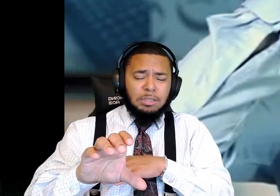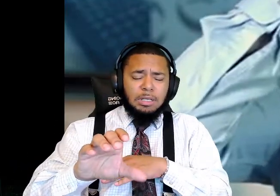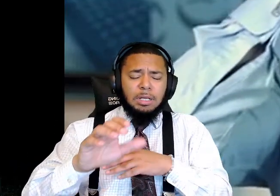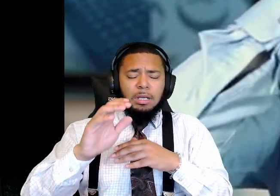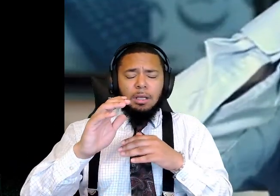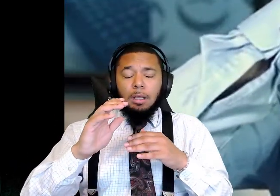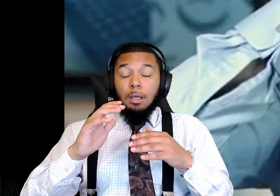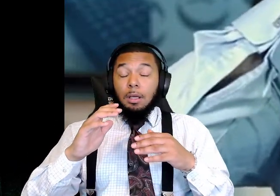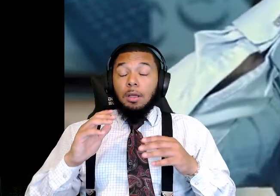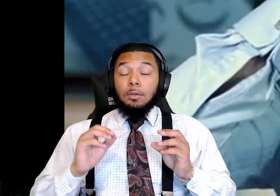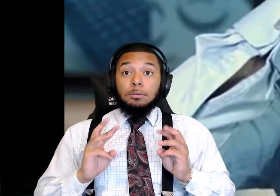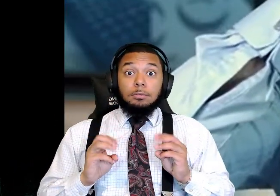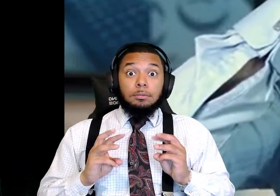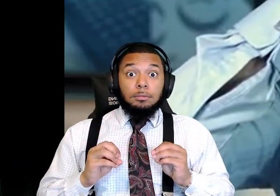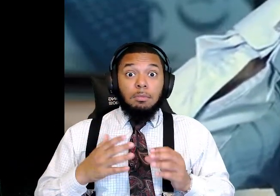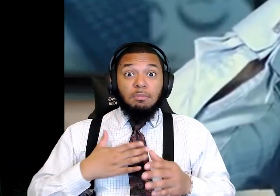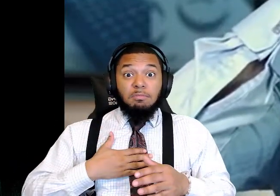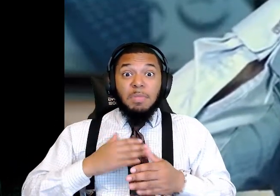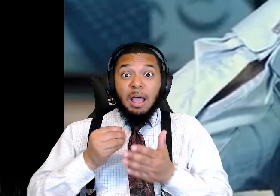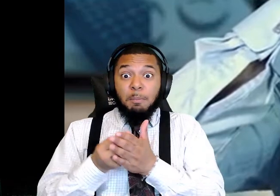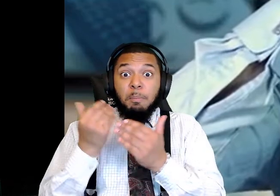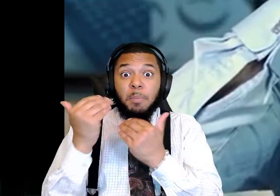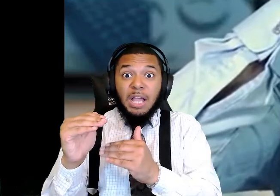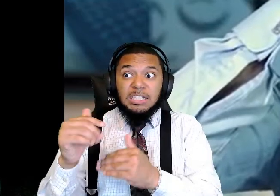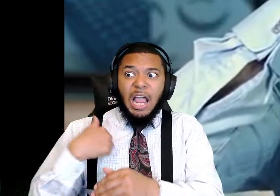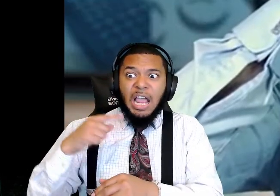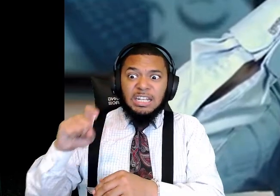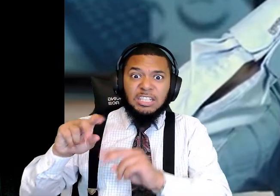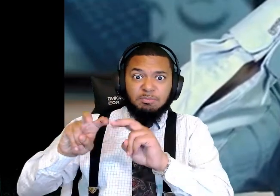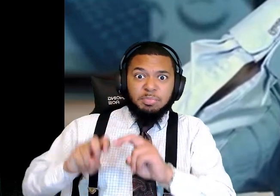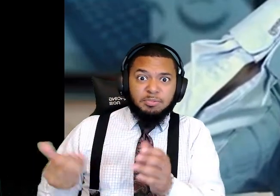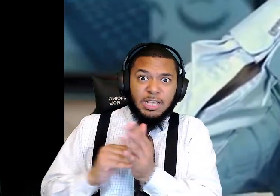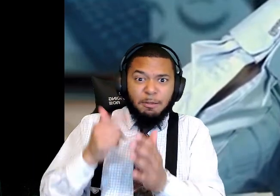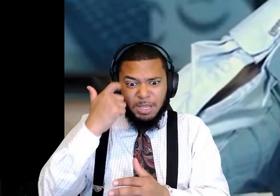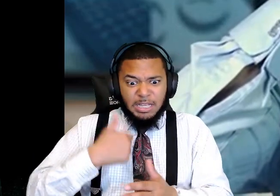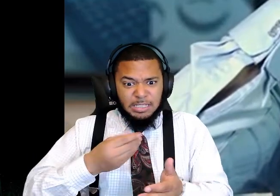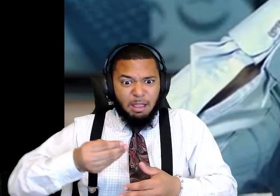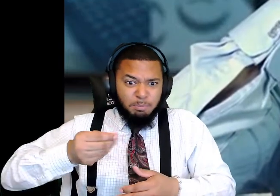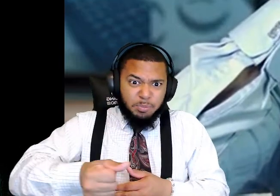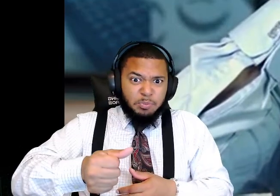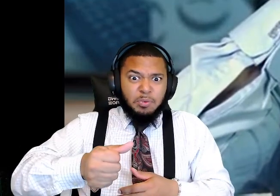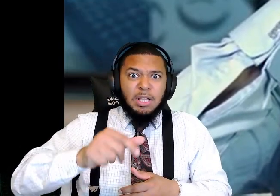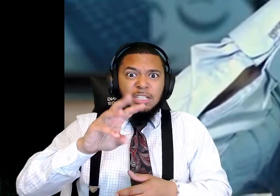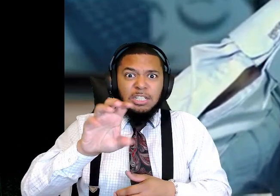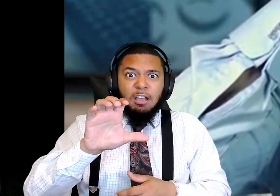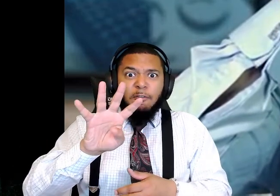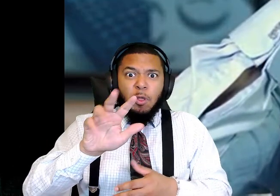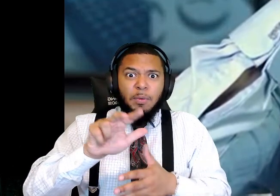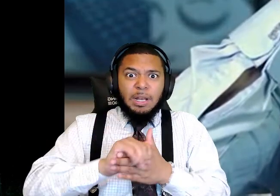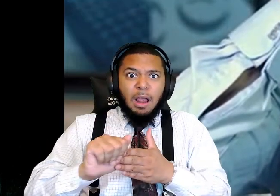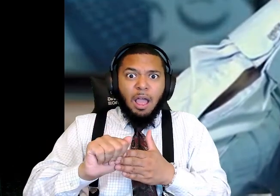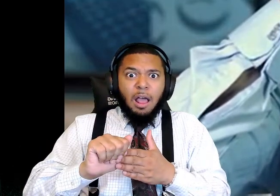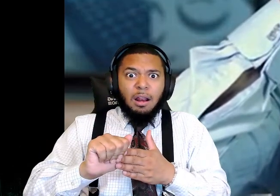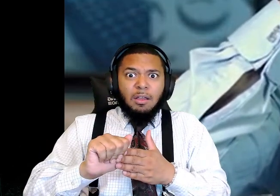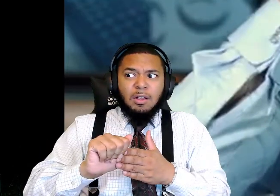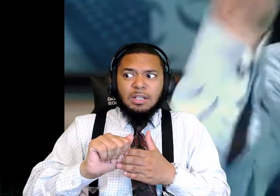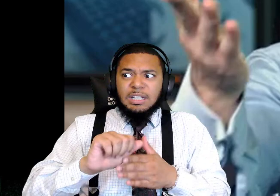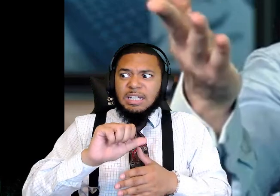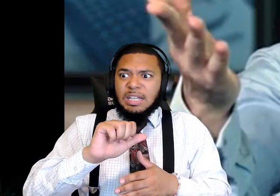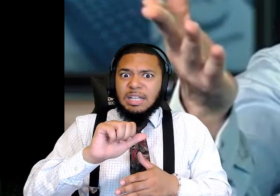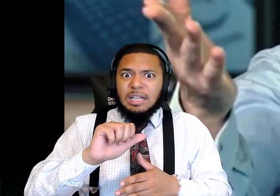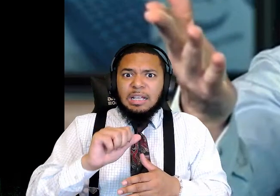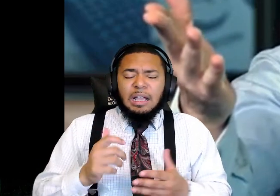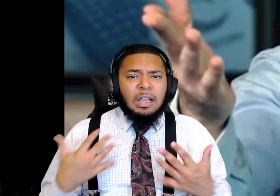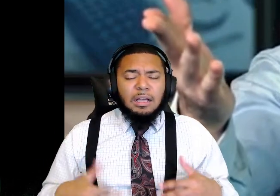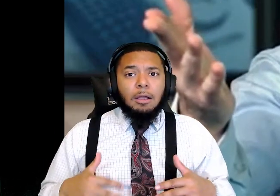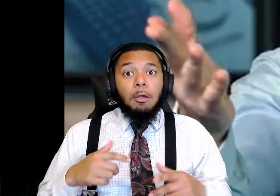I think I need to go investigate my budget again because I just spent $643 in 10 days. It's a little bit too much. But at least